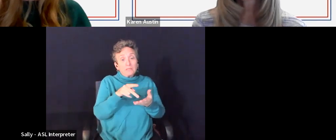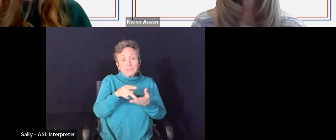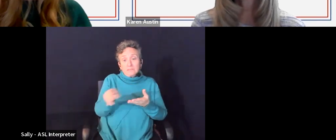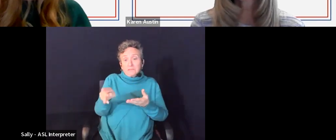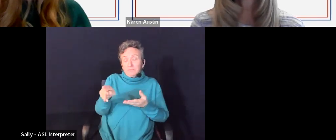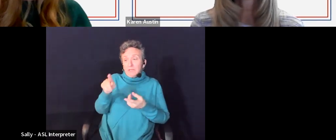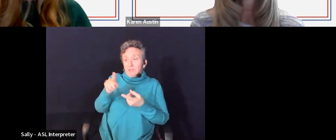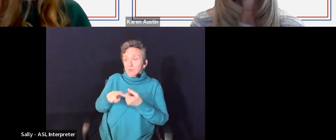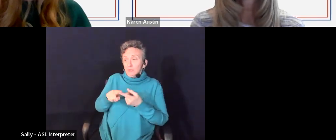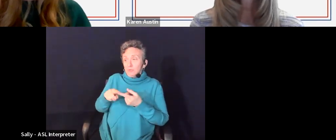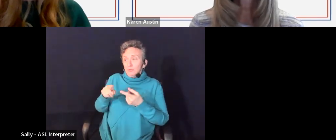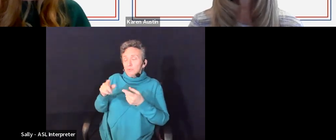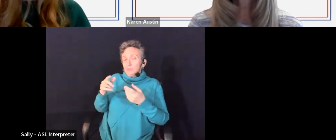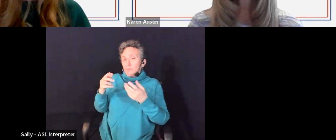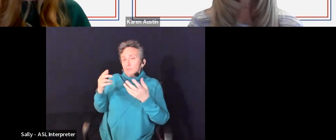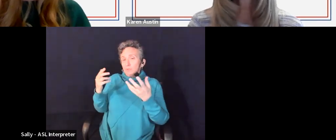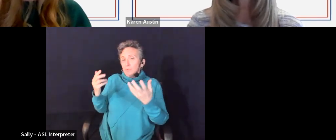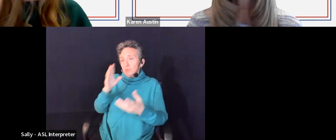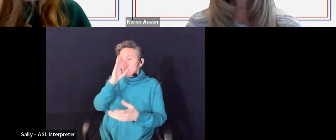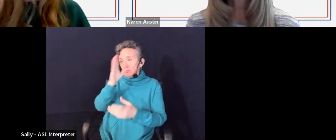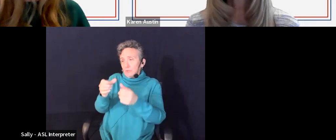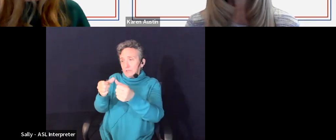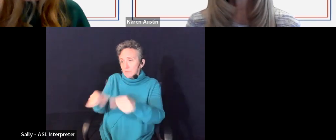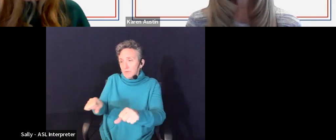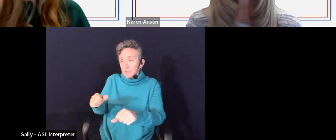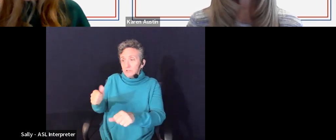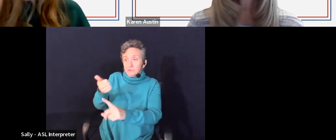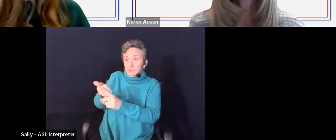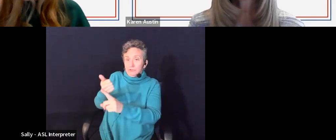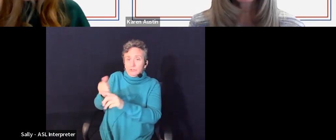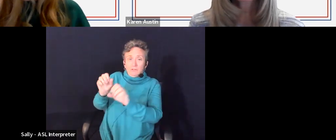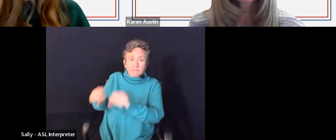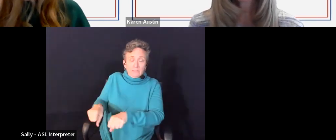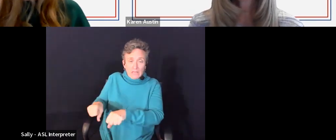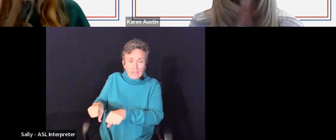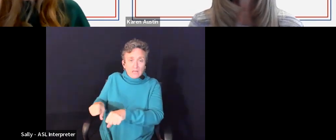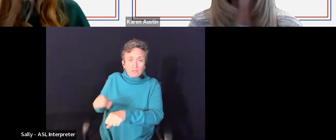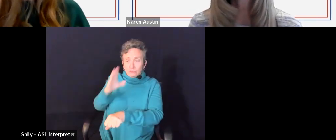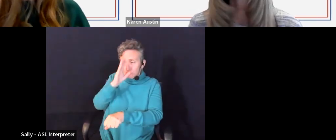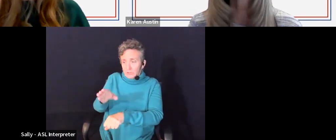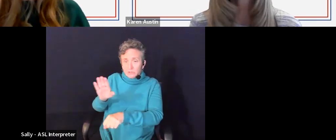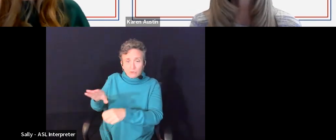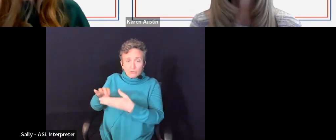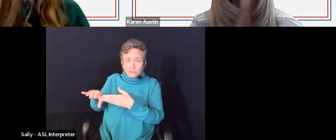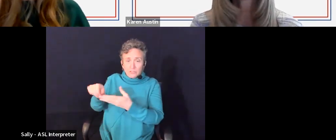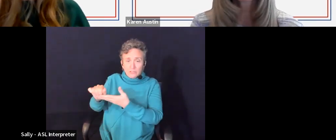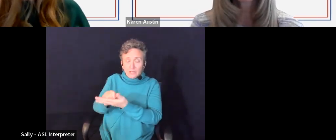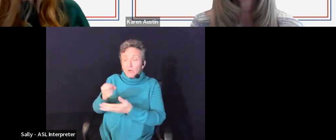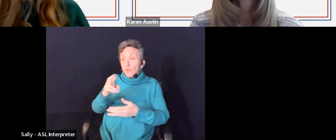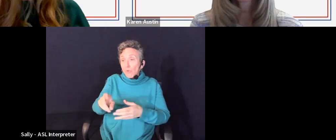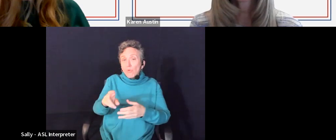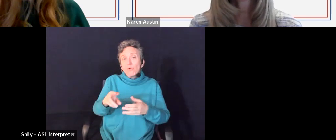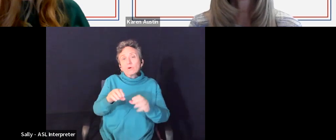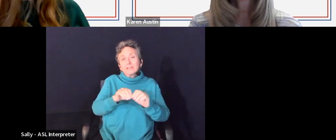you can have a direct deposit made to yourself, an ACH made to your checking account, or you can have a distribution